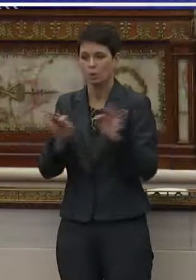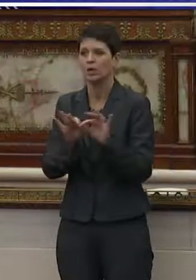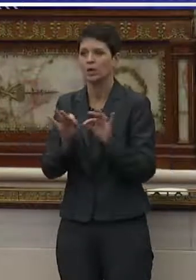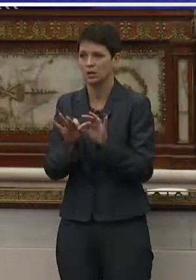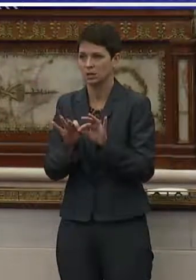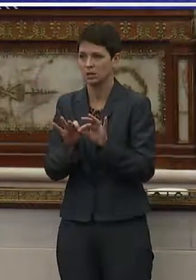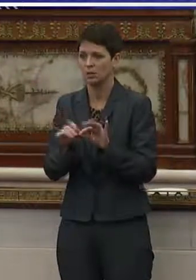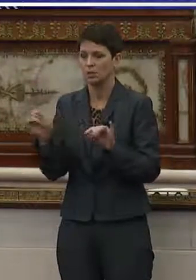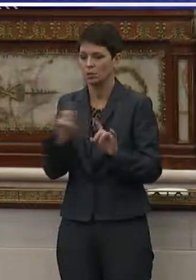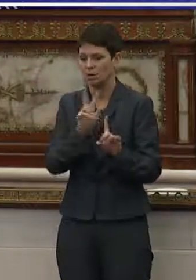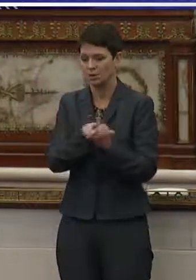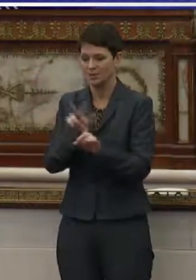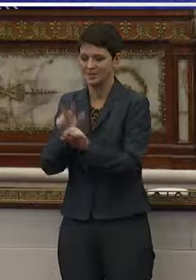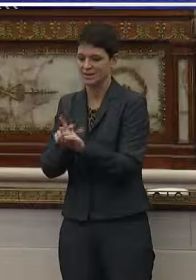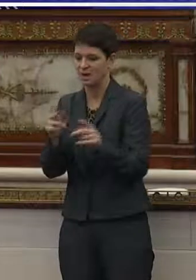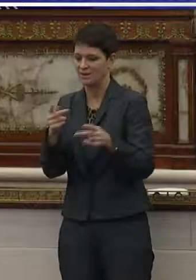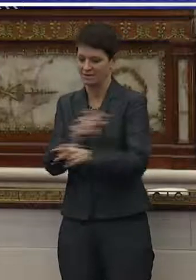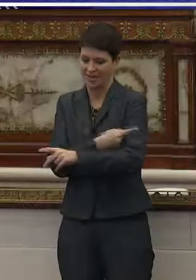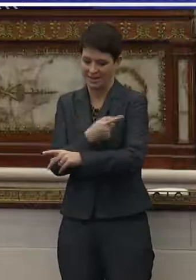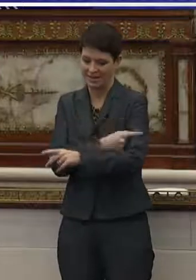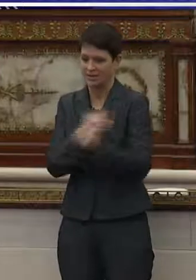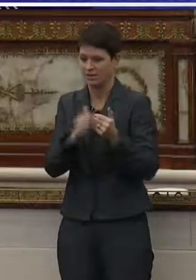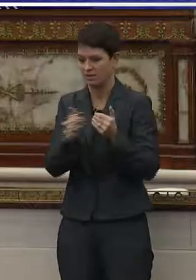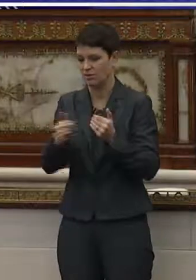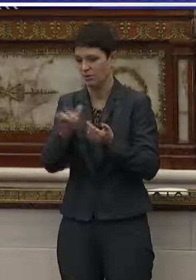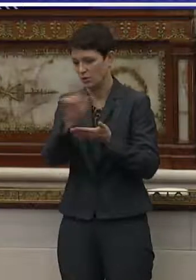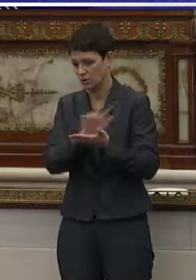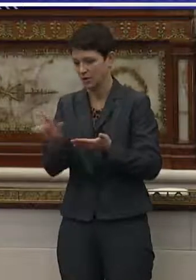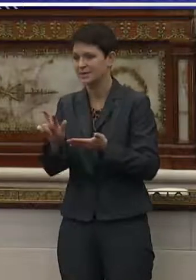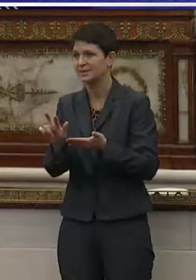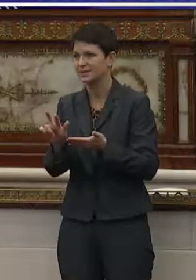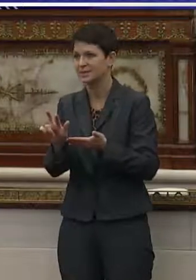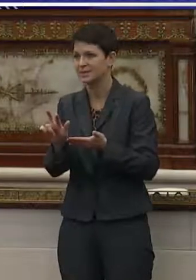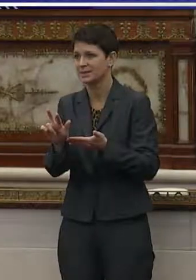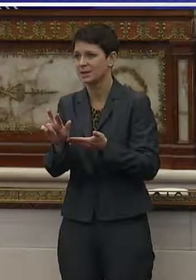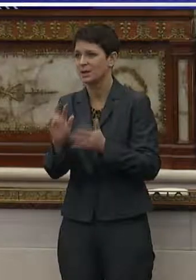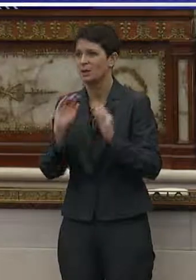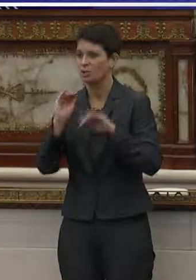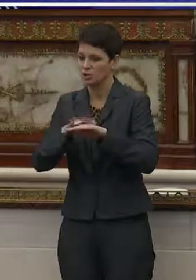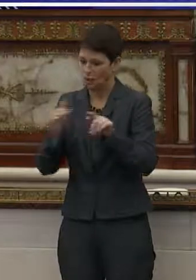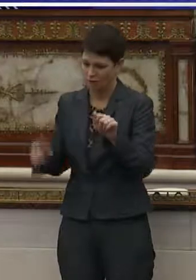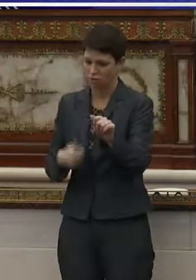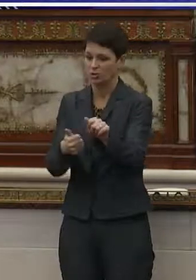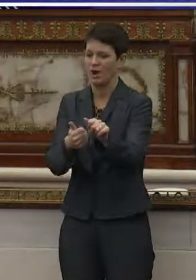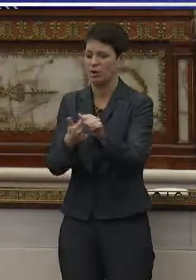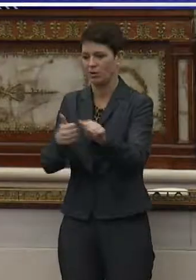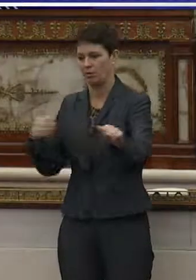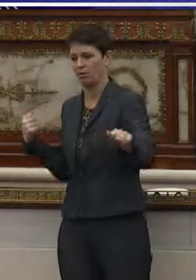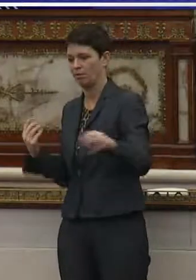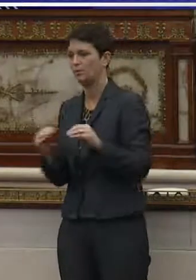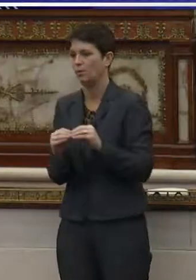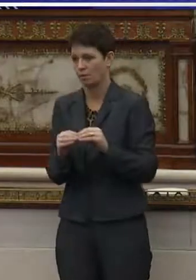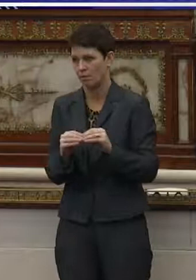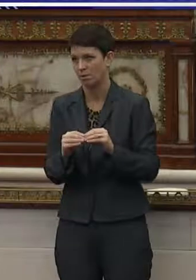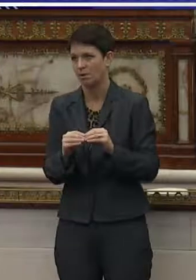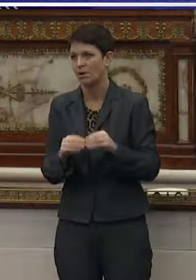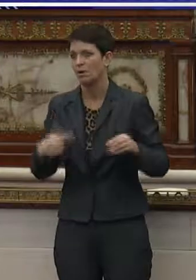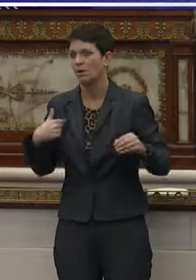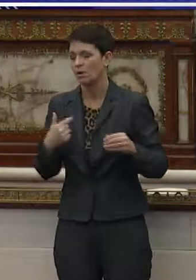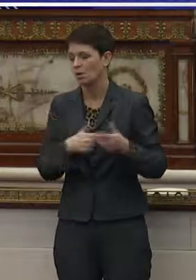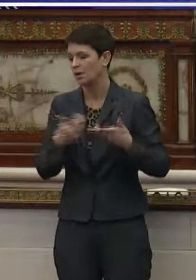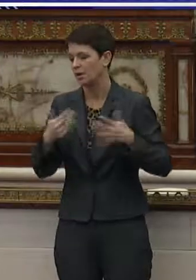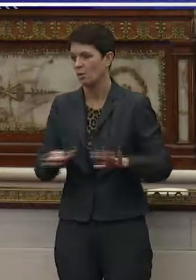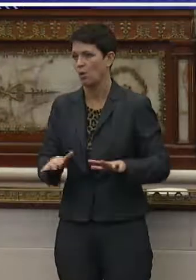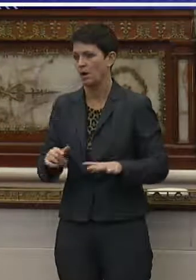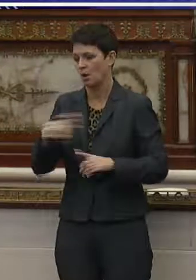you assign the vaccines over the next 3 weeks is either going to put you on track or not, right? So what we don't want to have is a